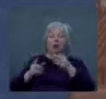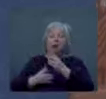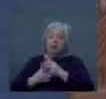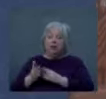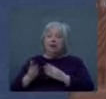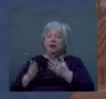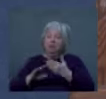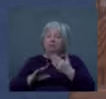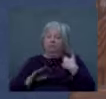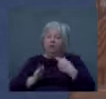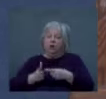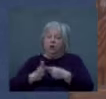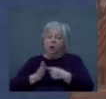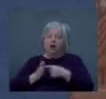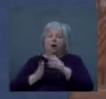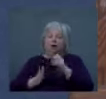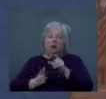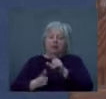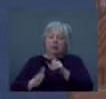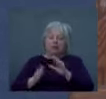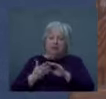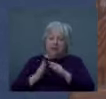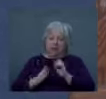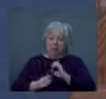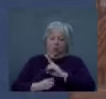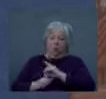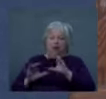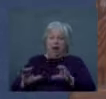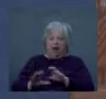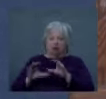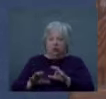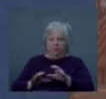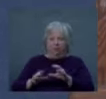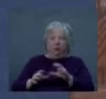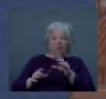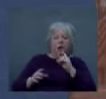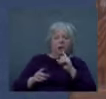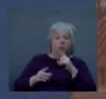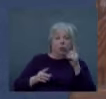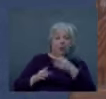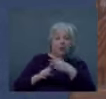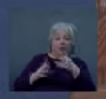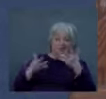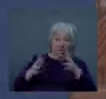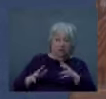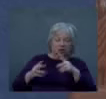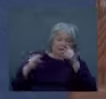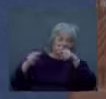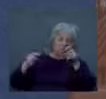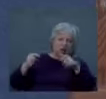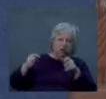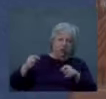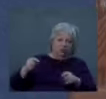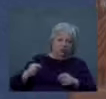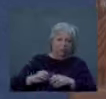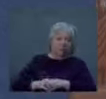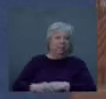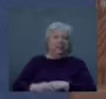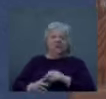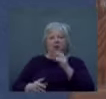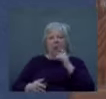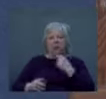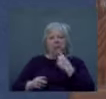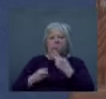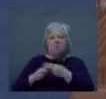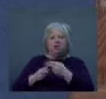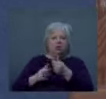board. I've put a check mark by the ones we've completed, and I'll mention some of those.